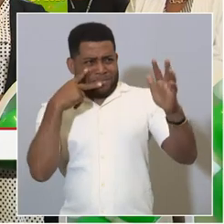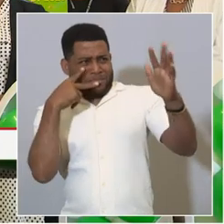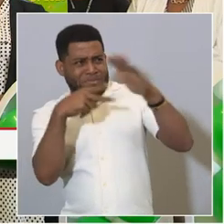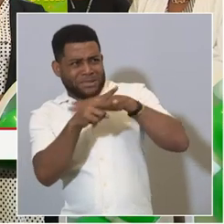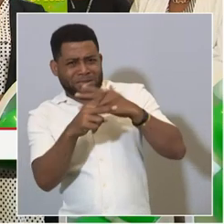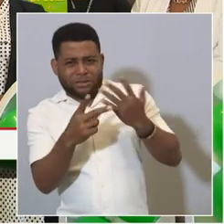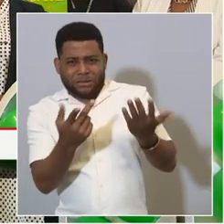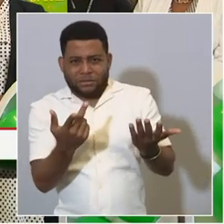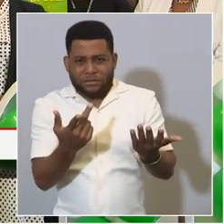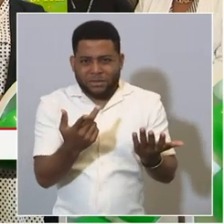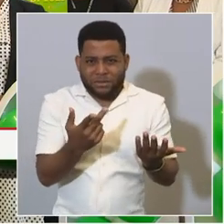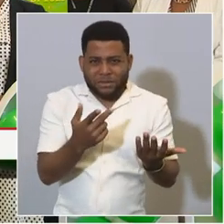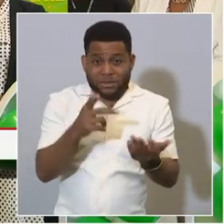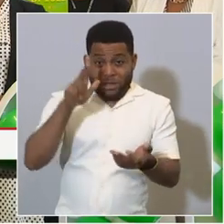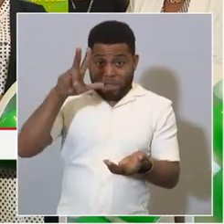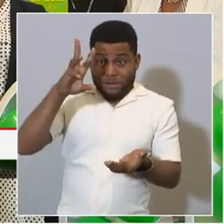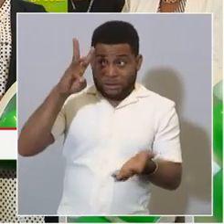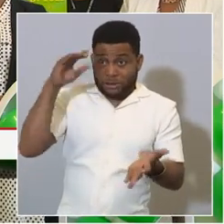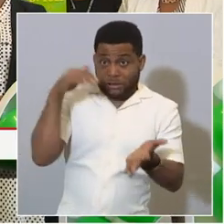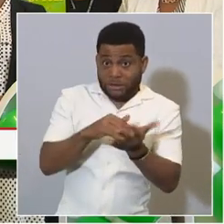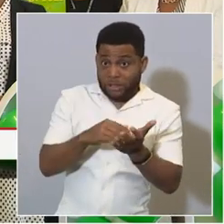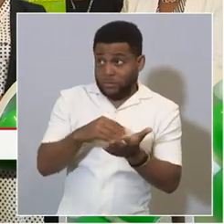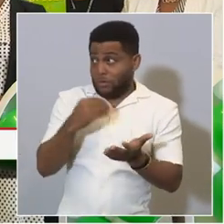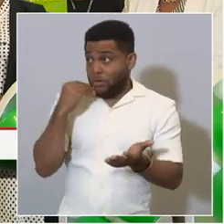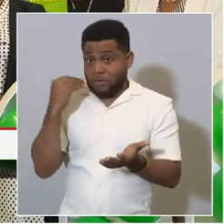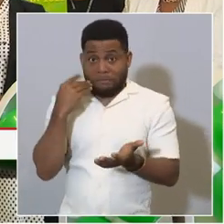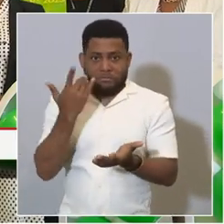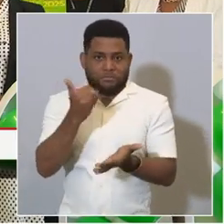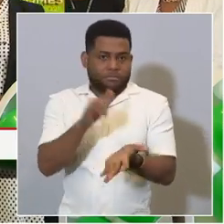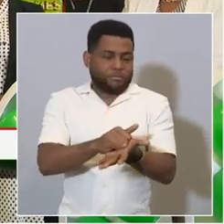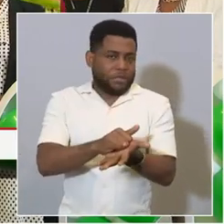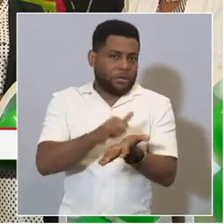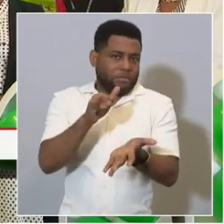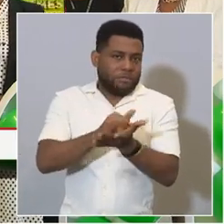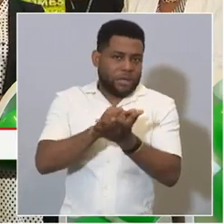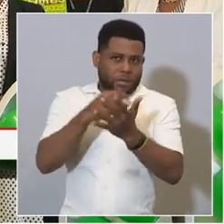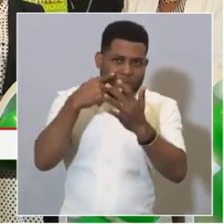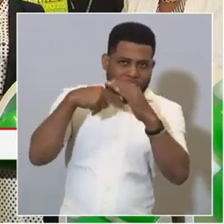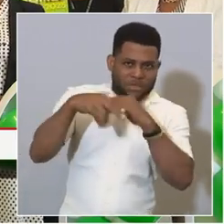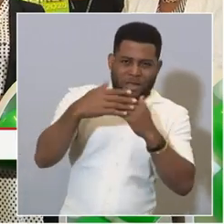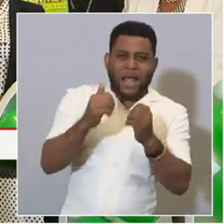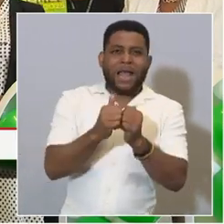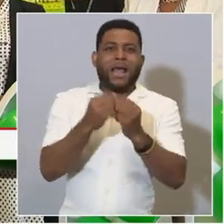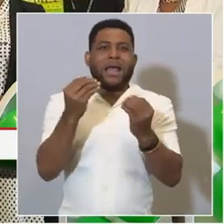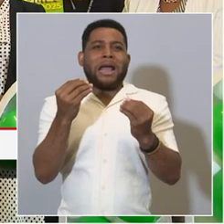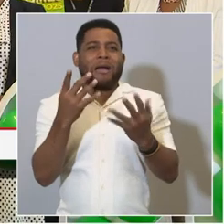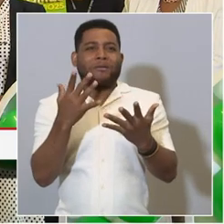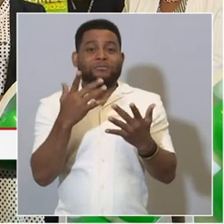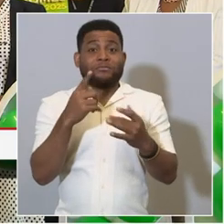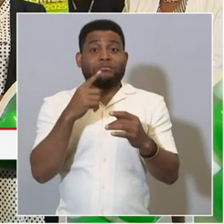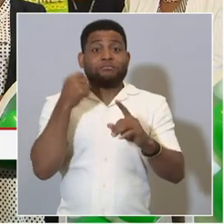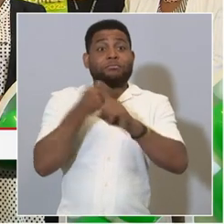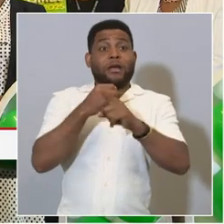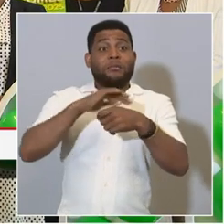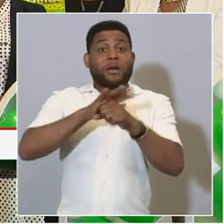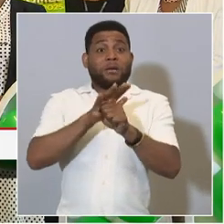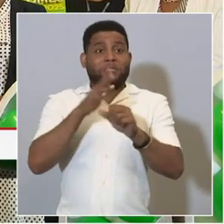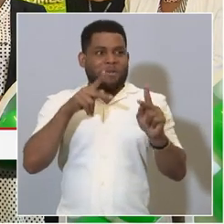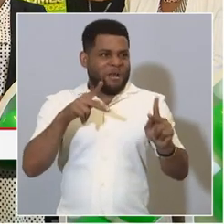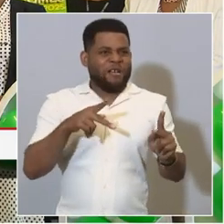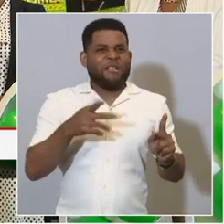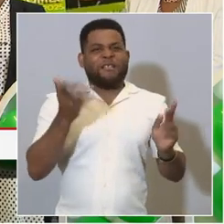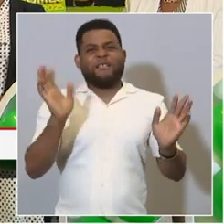we got to the 2020 pandemic. And I think once we hit the pandemic, I would think there were people saying, you know what, she's probably not going to make this